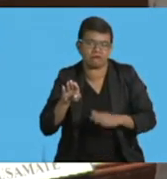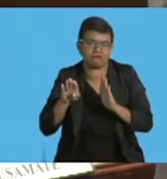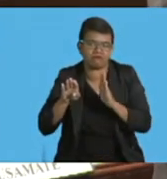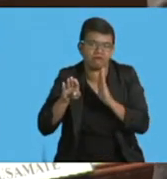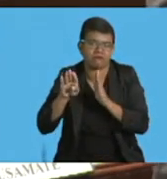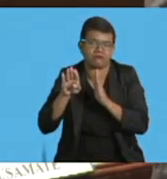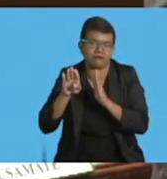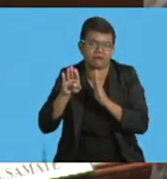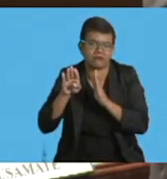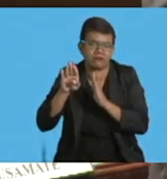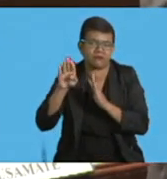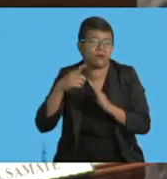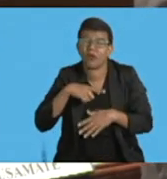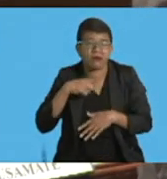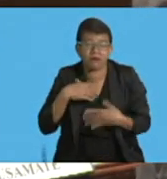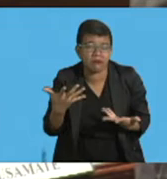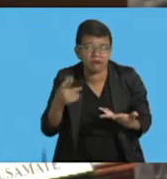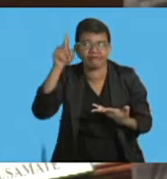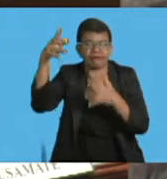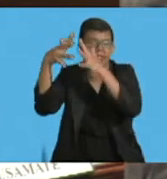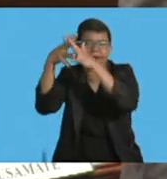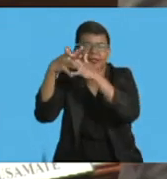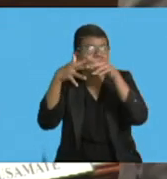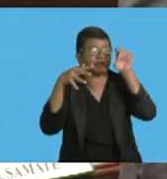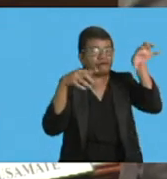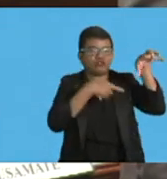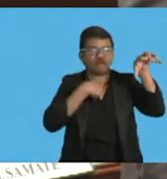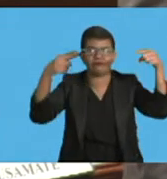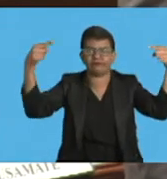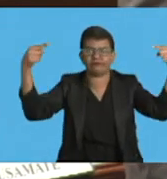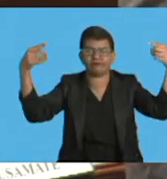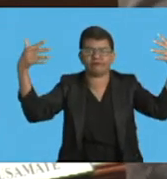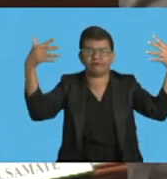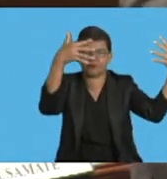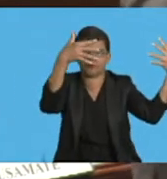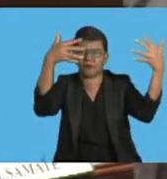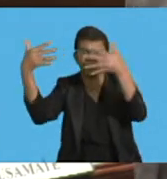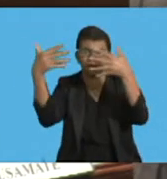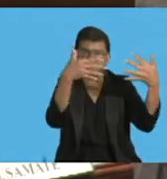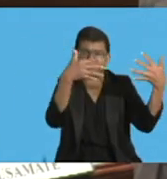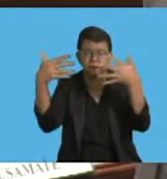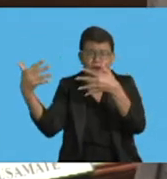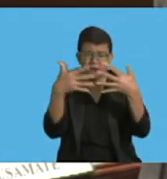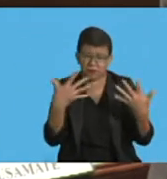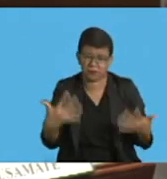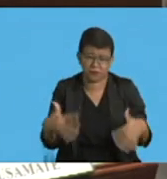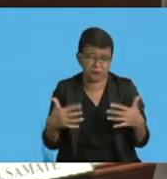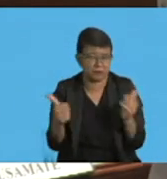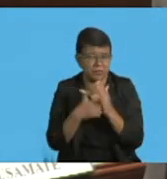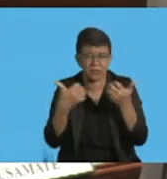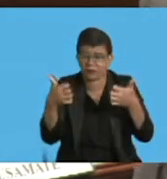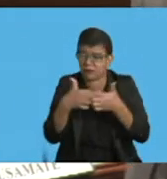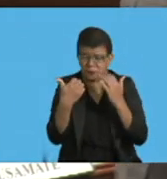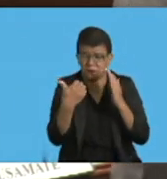trade war and partly due to recent stimulus measures by the Chinese government to boost domestic demand, such as reducing lending rates, cutting taxes,